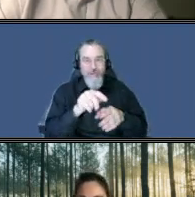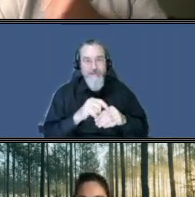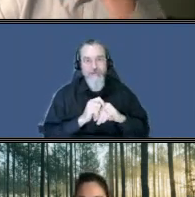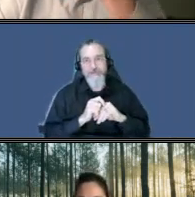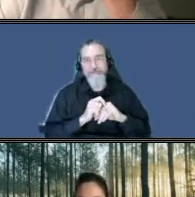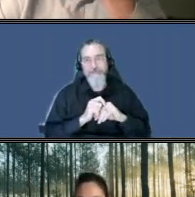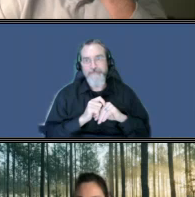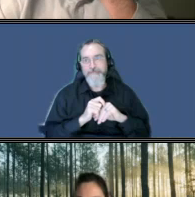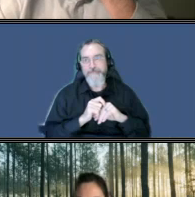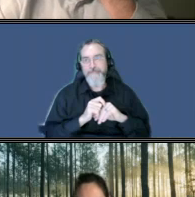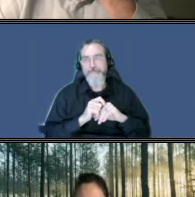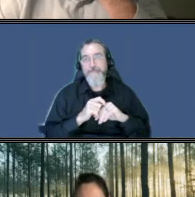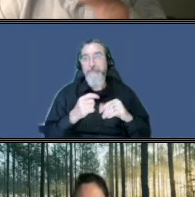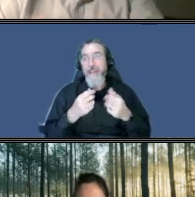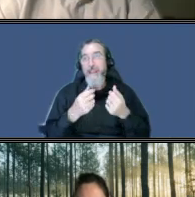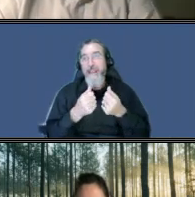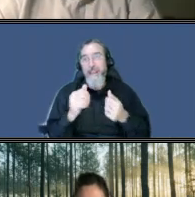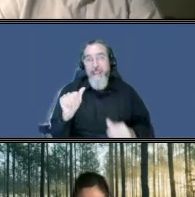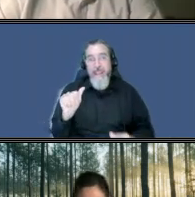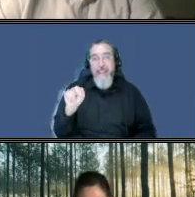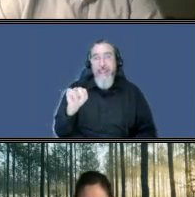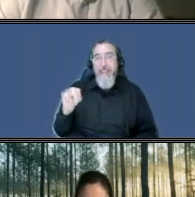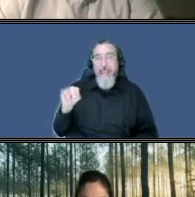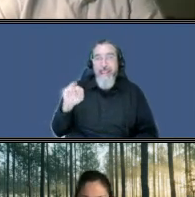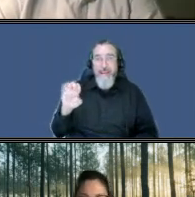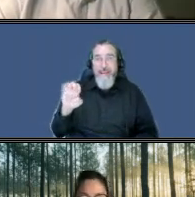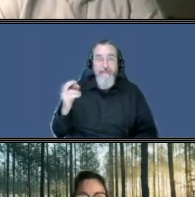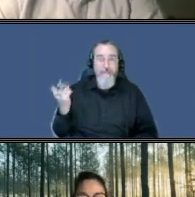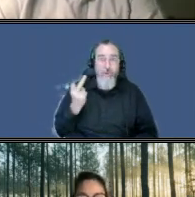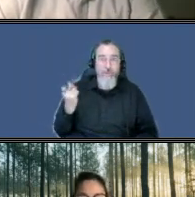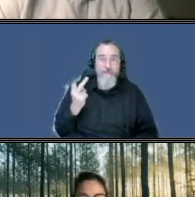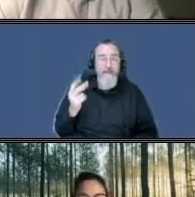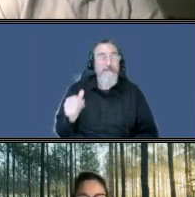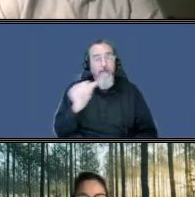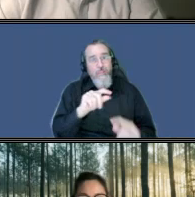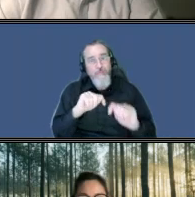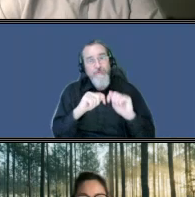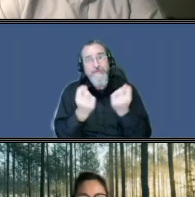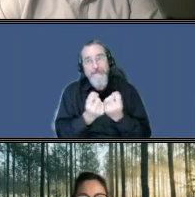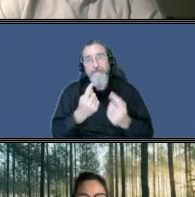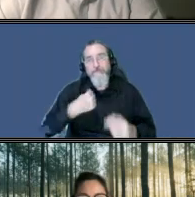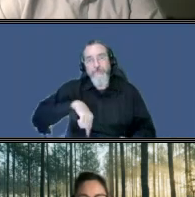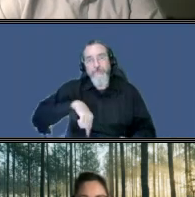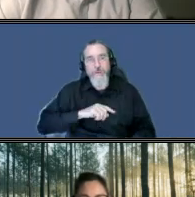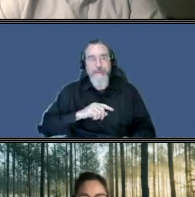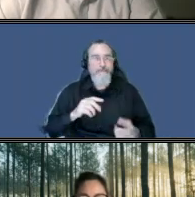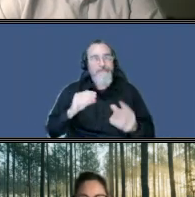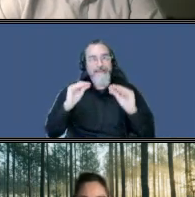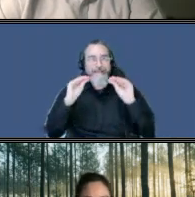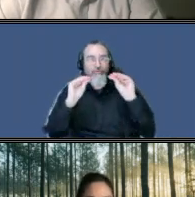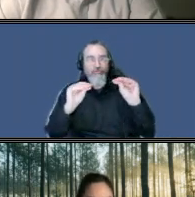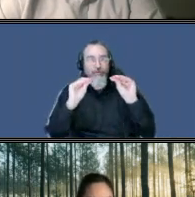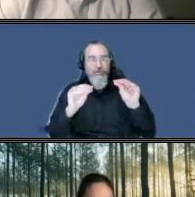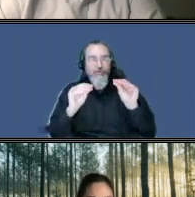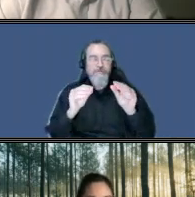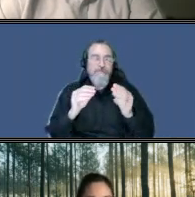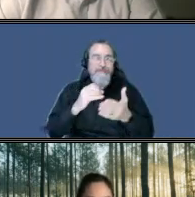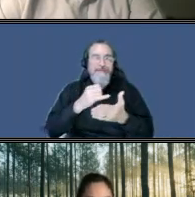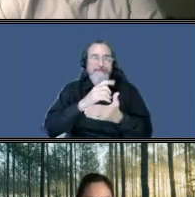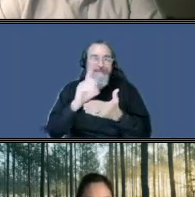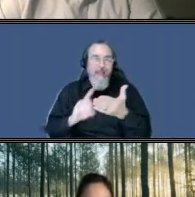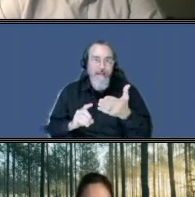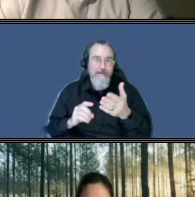And Annie and I, with the other team members, we serve as an instructional design team that helps with learning